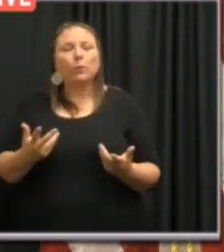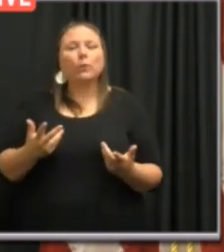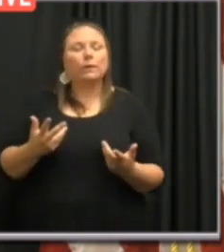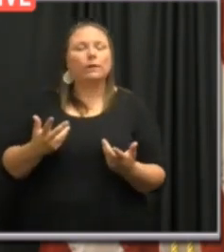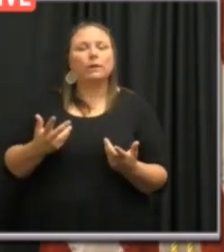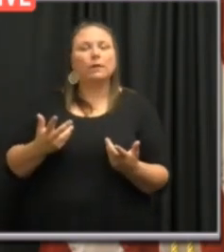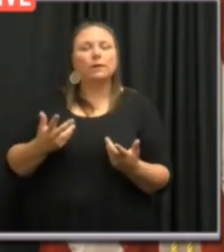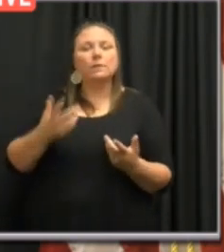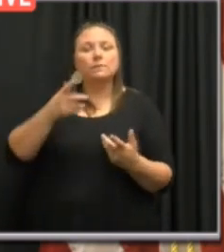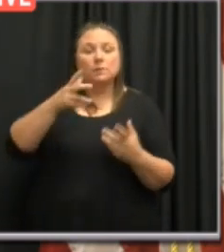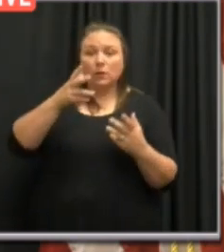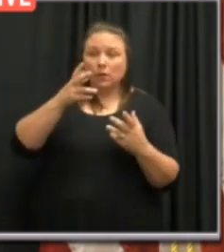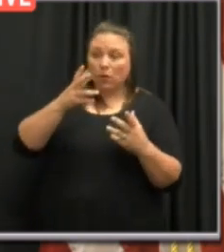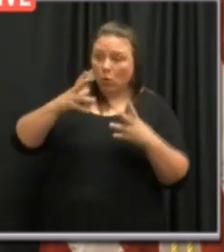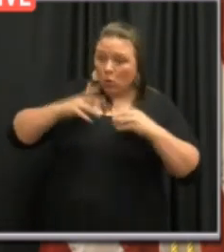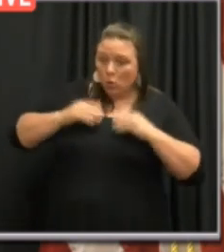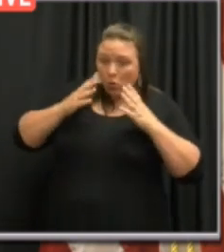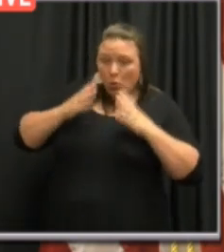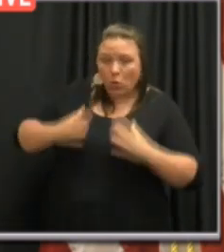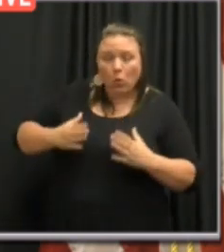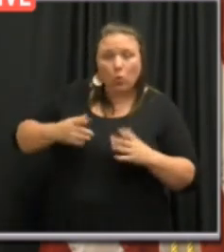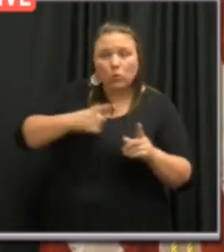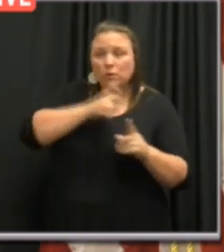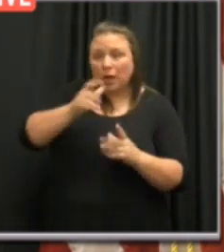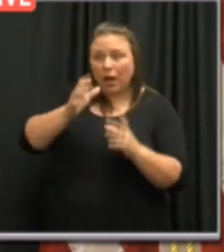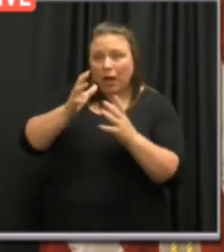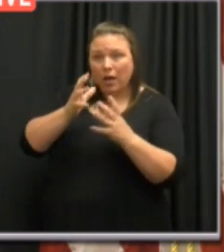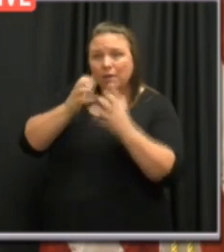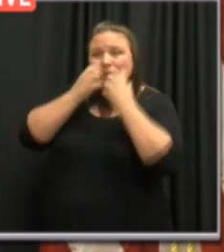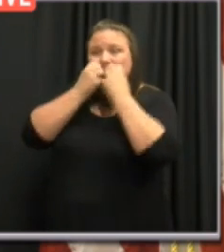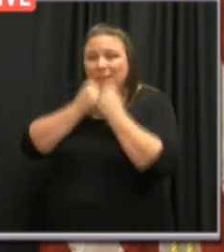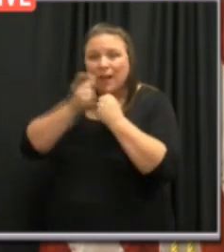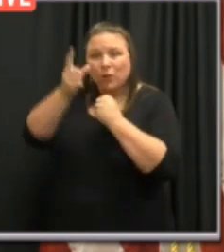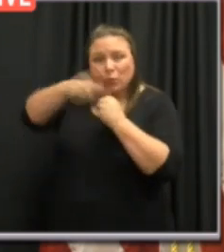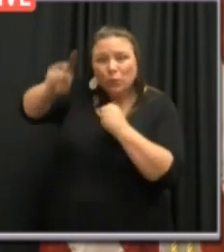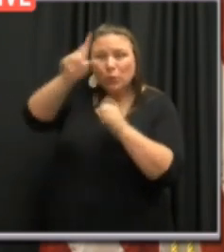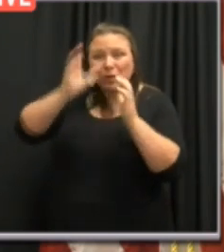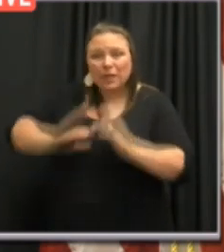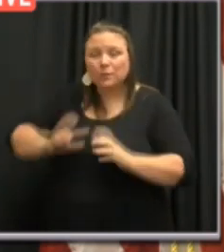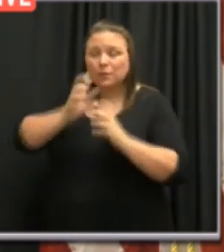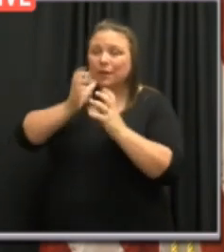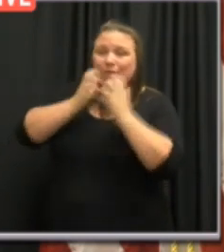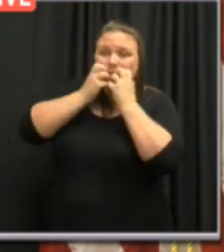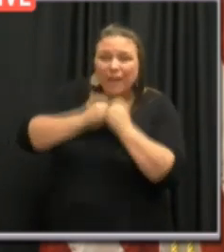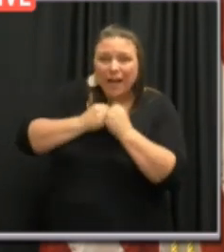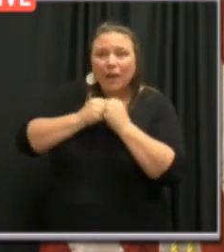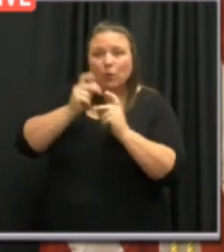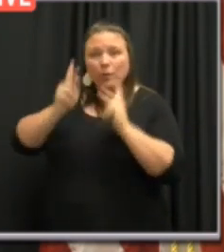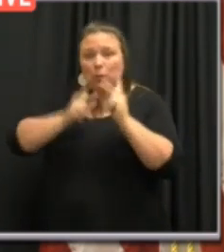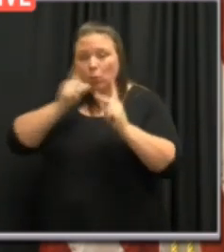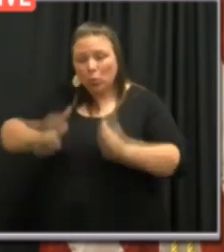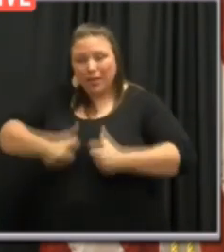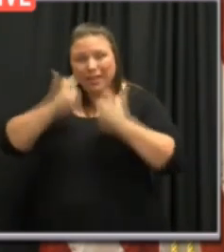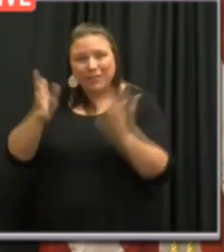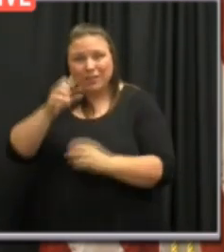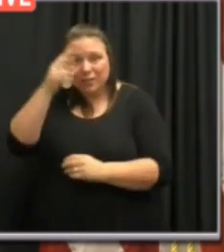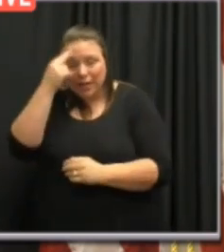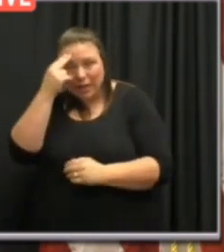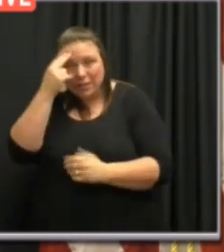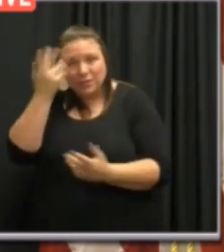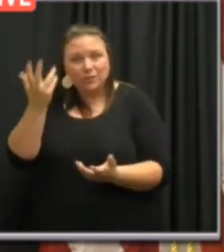the ownership is not valuing customers, is not valuing the citizens in Nashville and all their